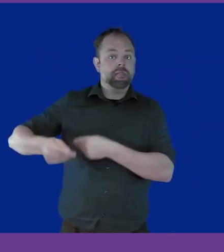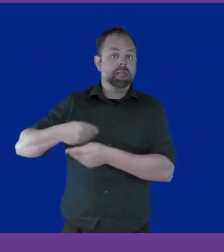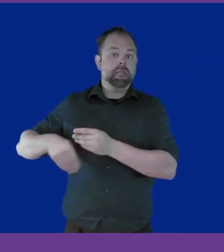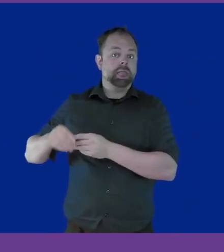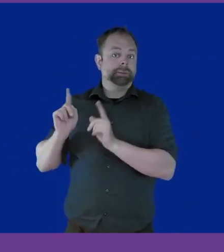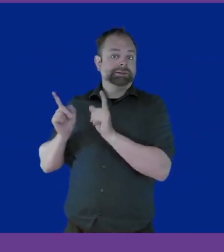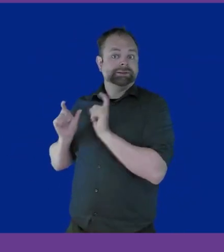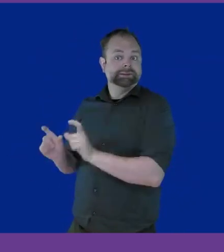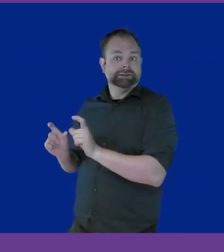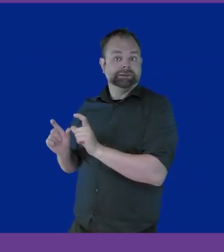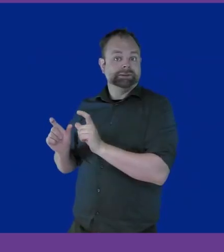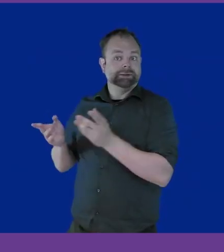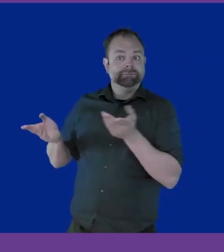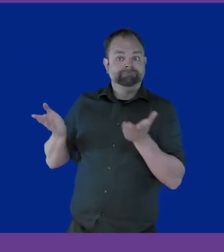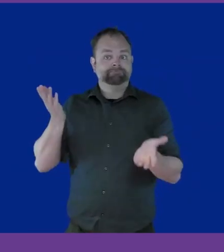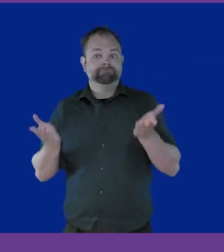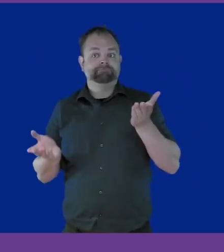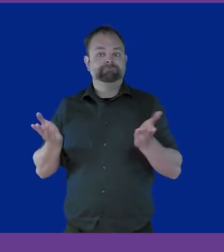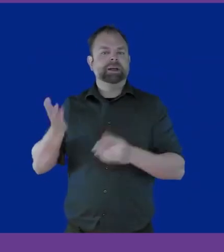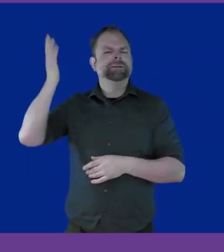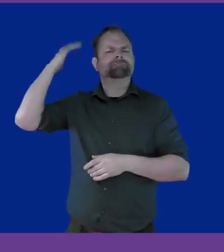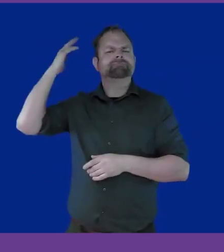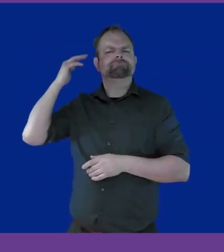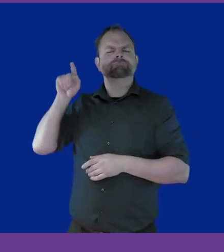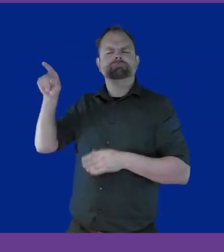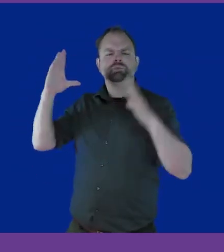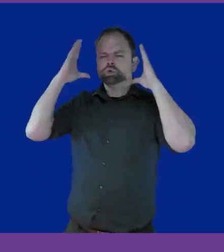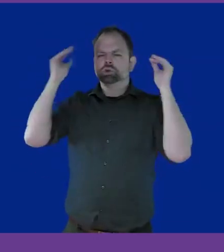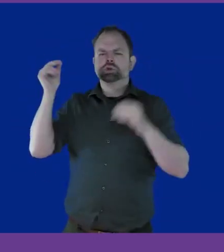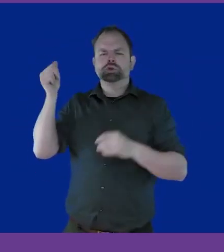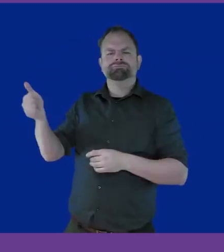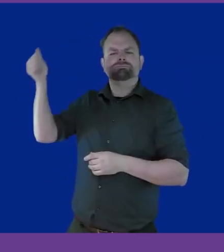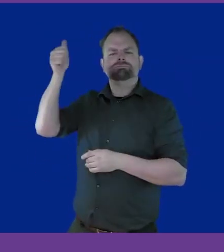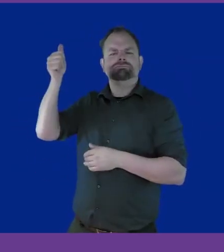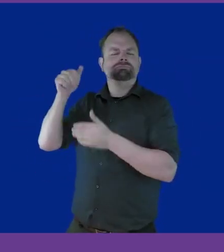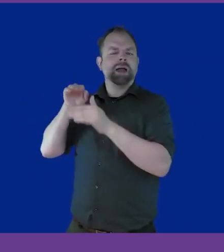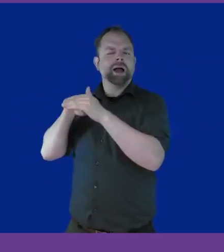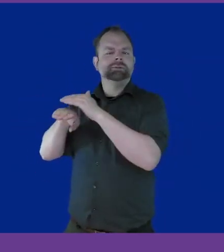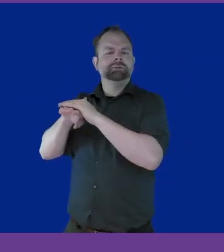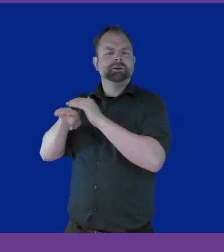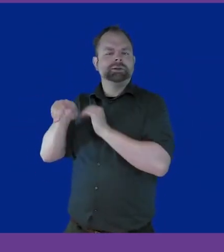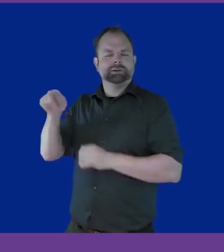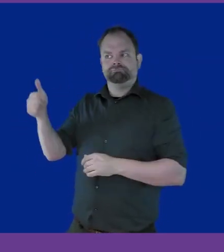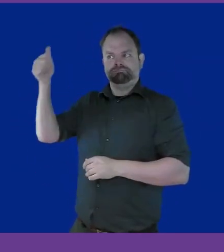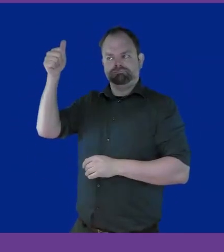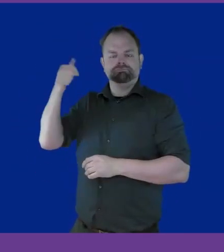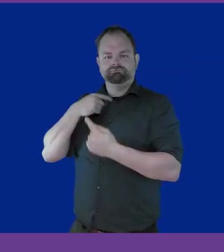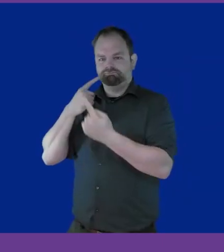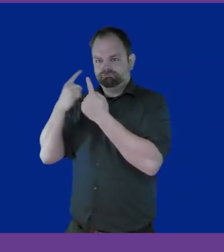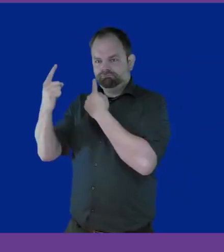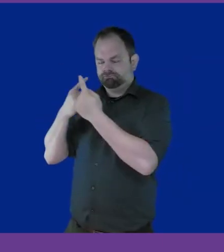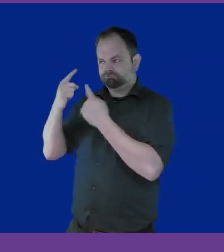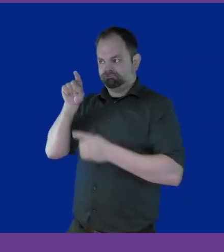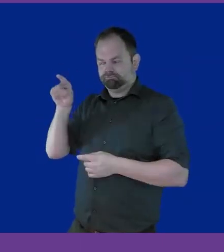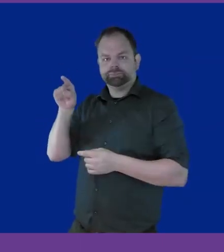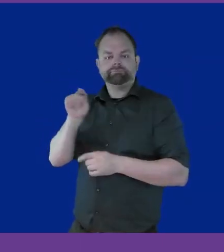keypad and makes it, on the other hand, impossible for fraudsters to look over your shoulder and then copy the PIN code.